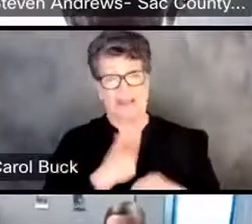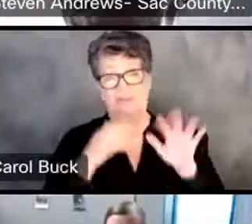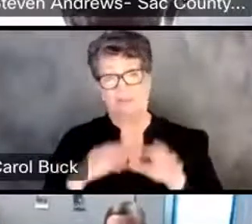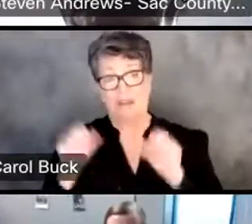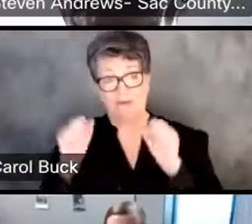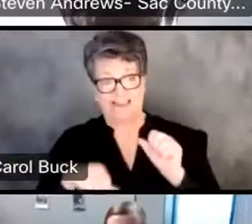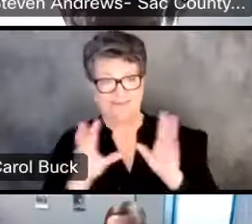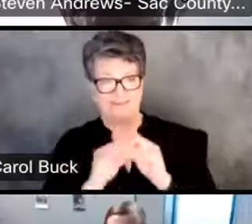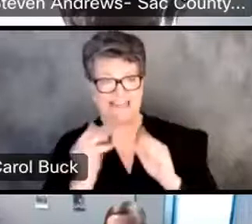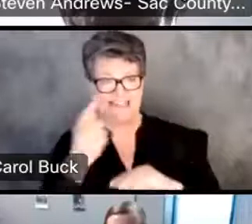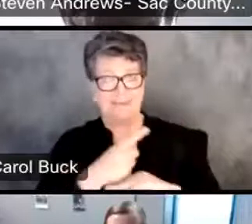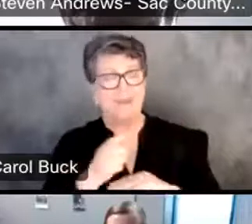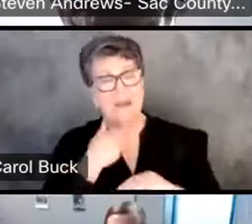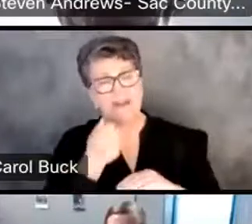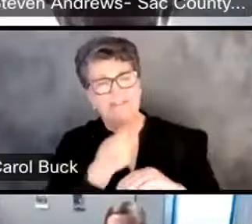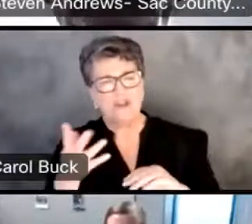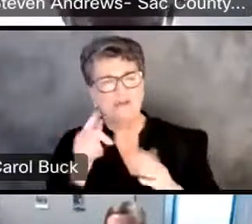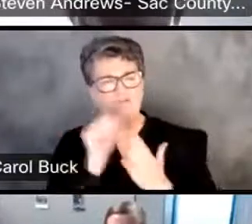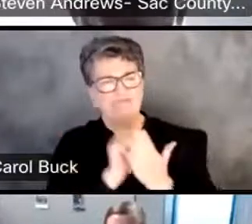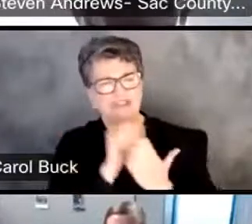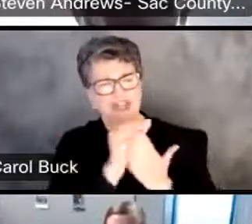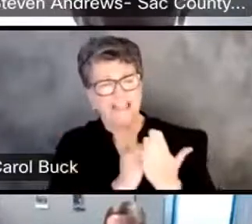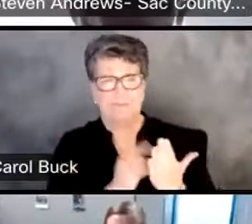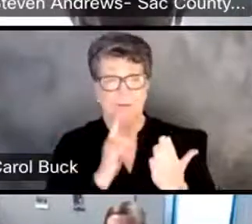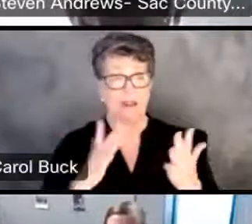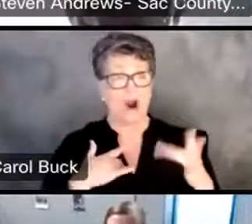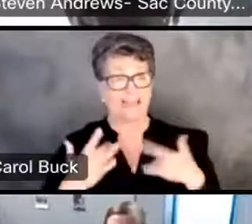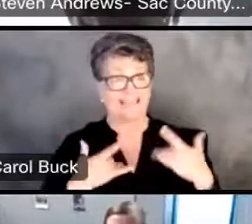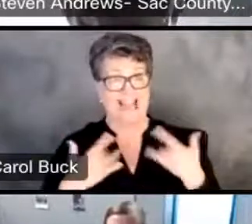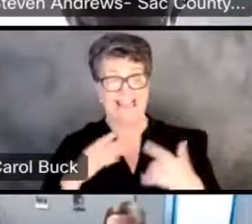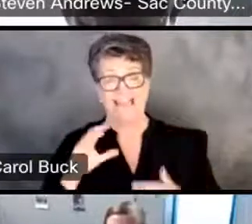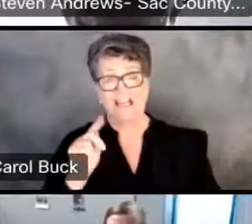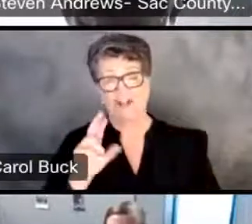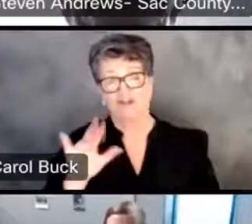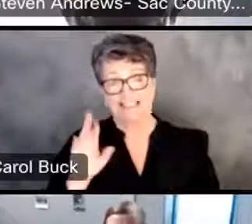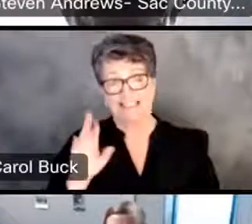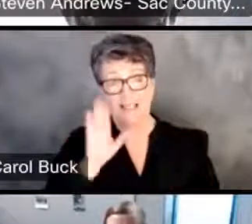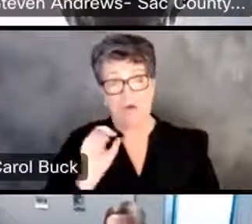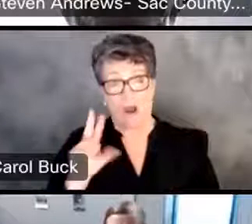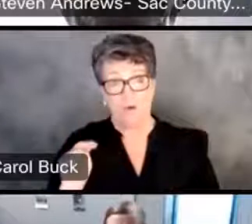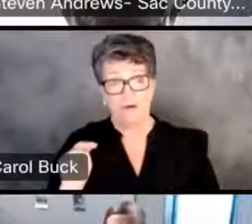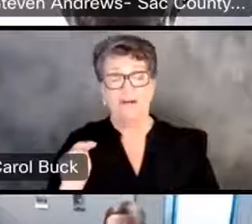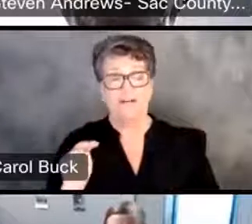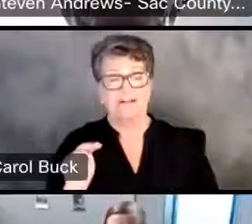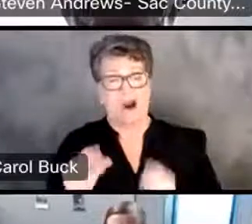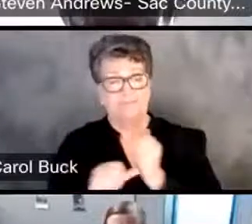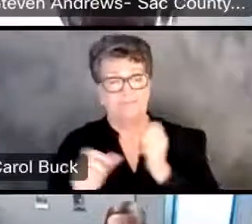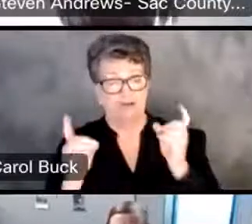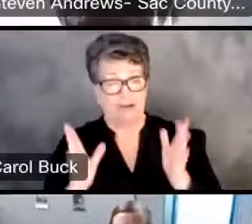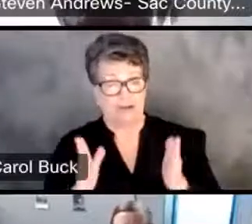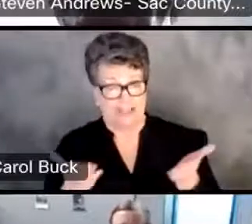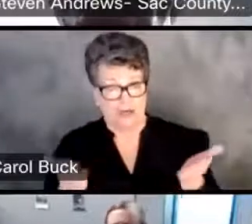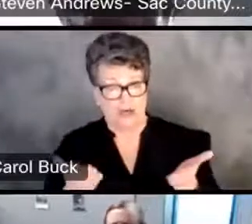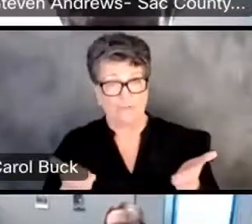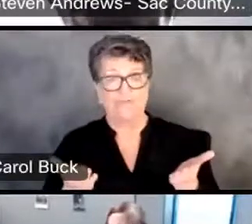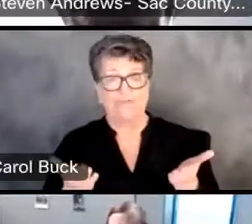you. And we have a few different agenda items, but we are excited. Tracy Brown, our associate, one of our associate directors, is here, and she